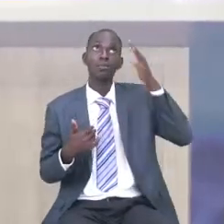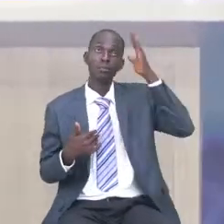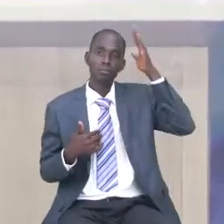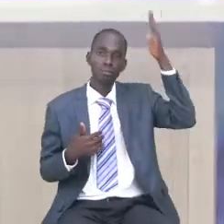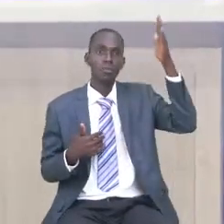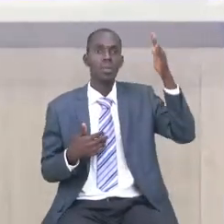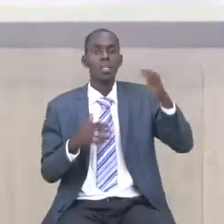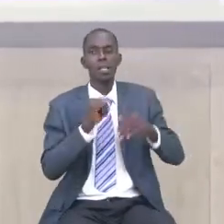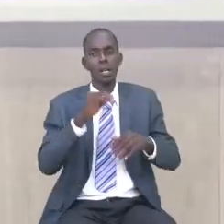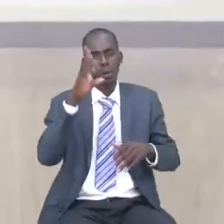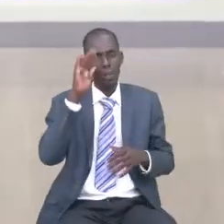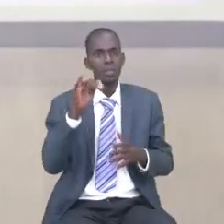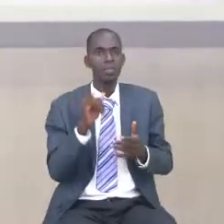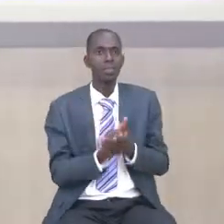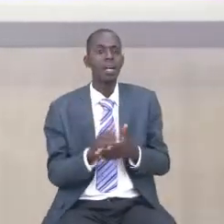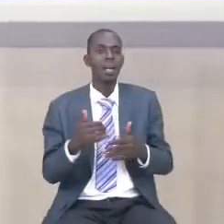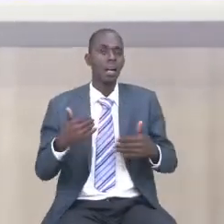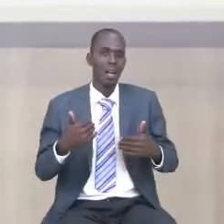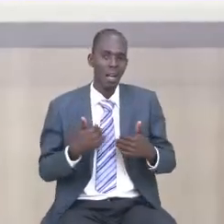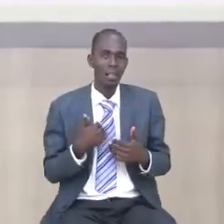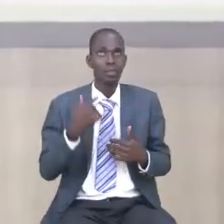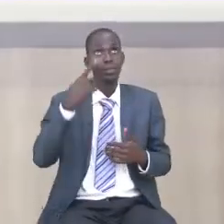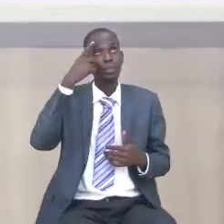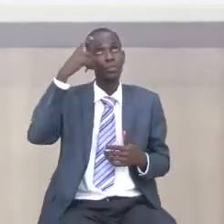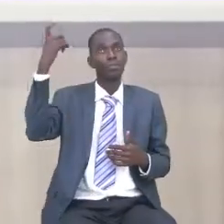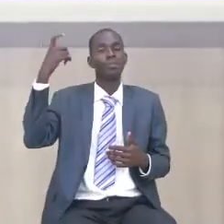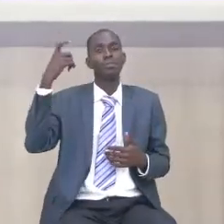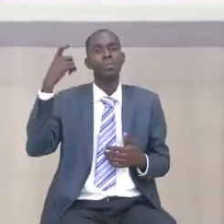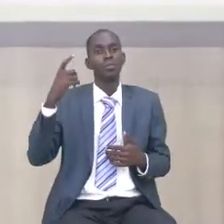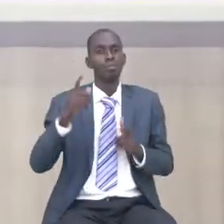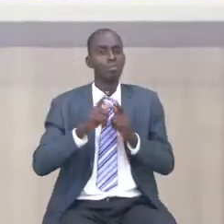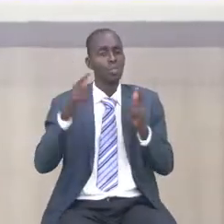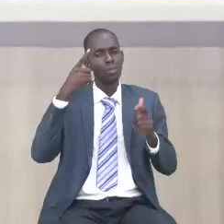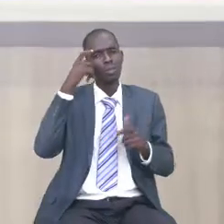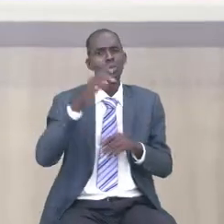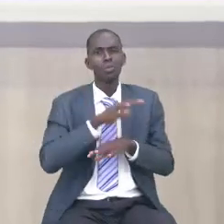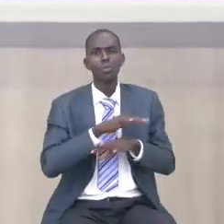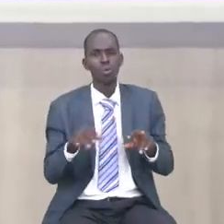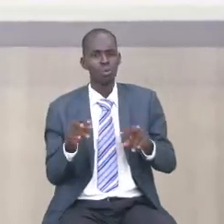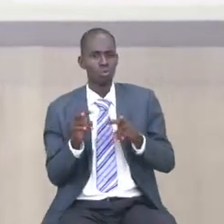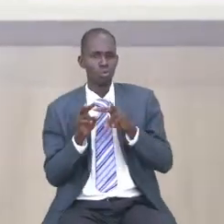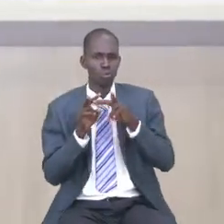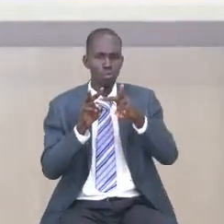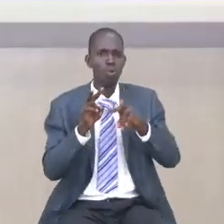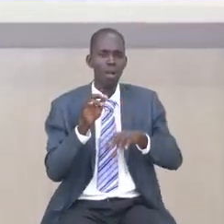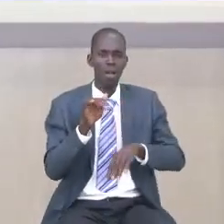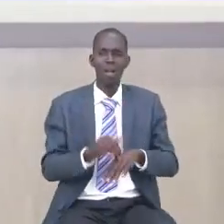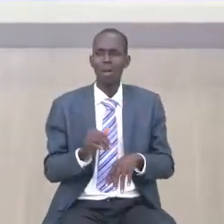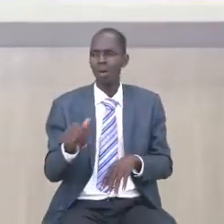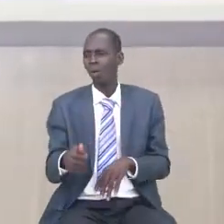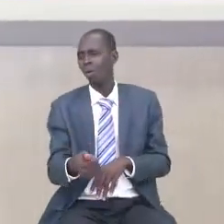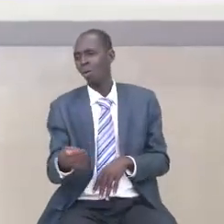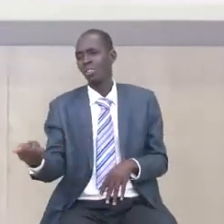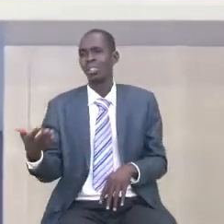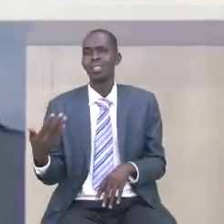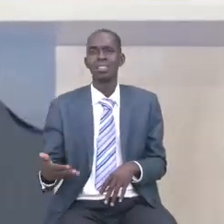the peak in mind, we don't look at those things, we don't get involved with those things. And he had